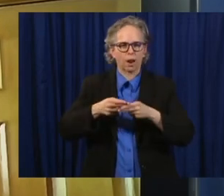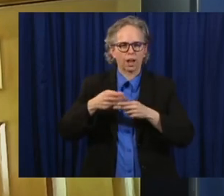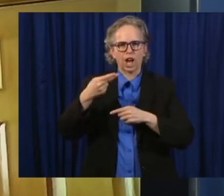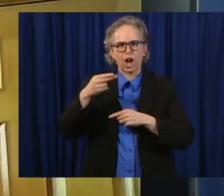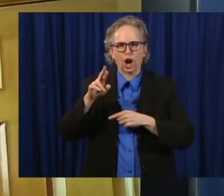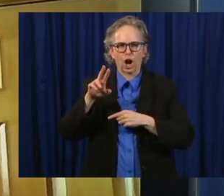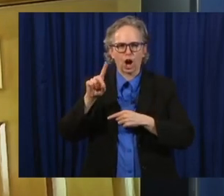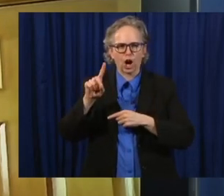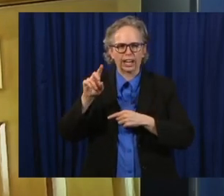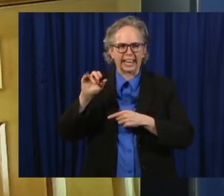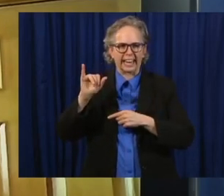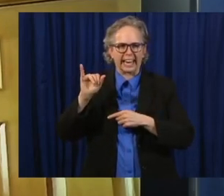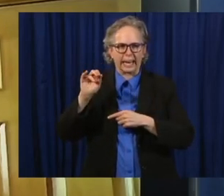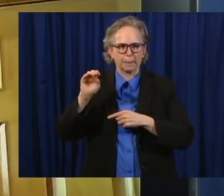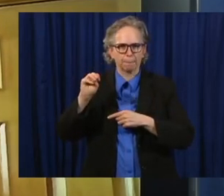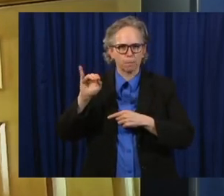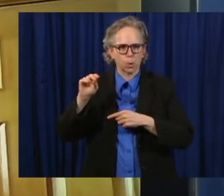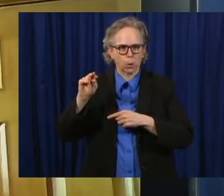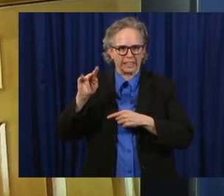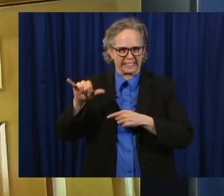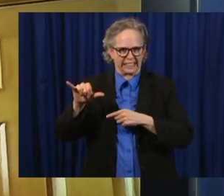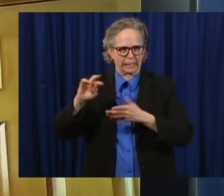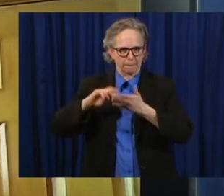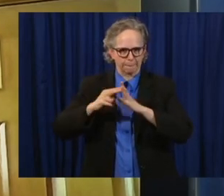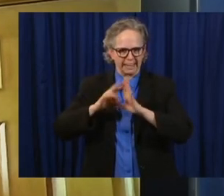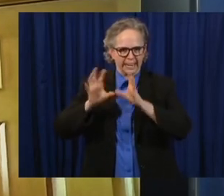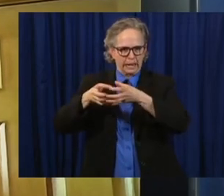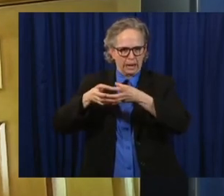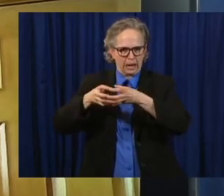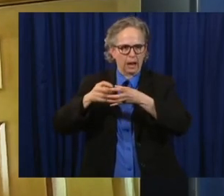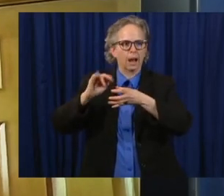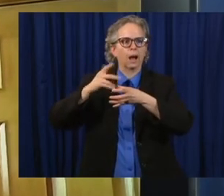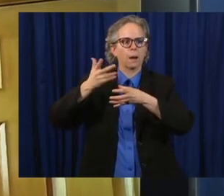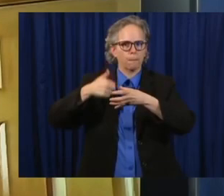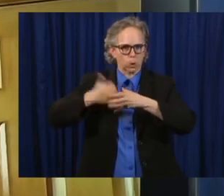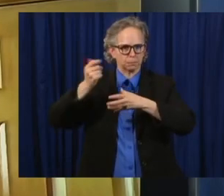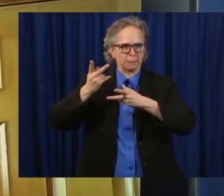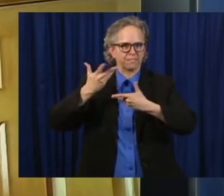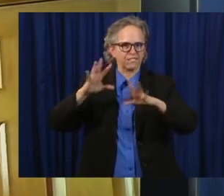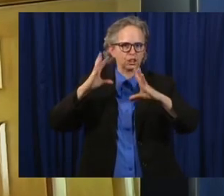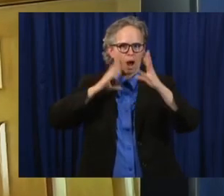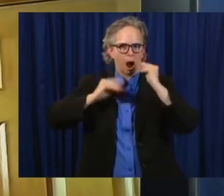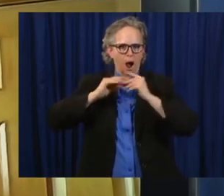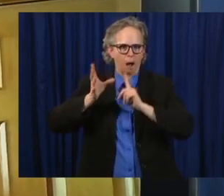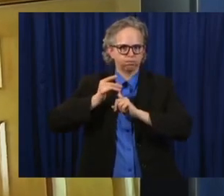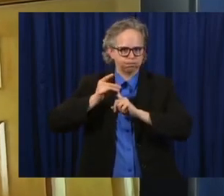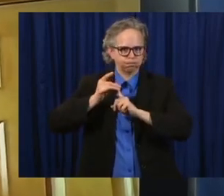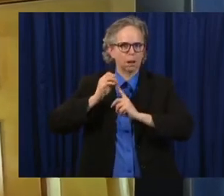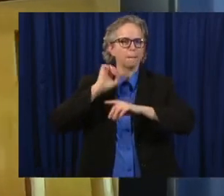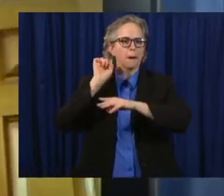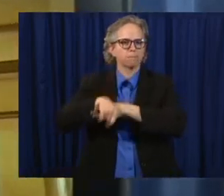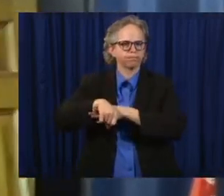are immune that the risk for substantial spread is greatly reduced in Ohio.